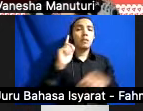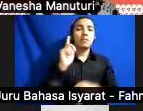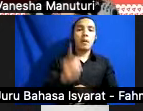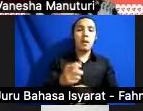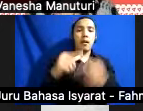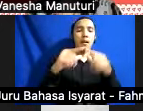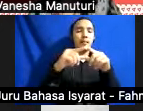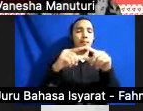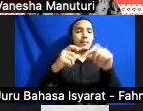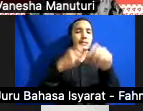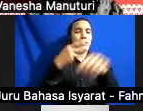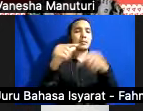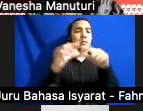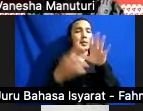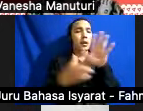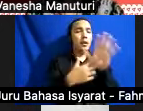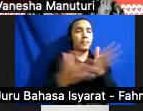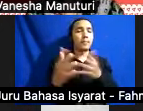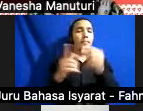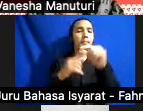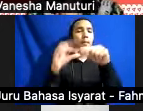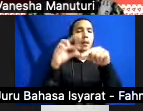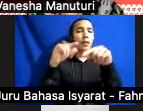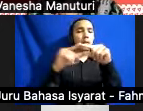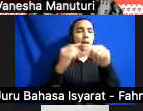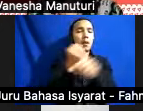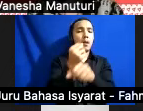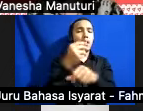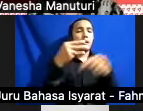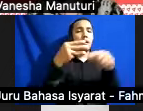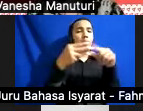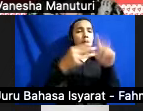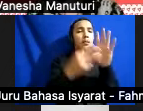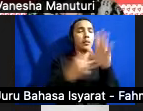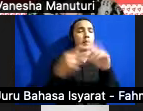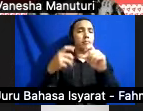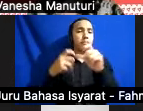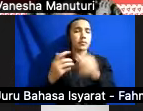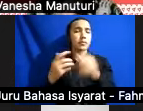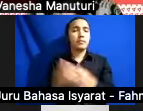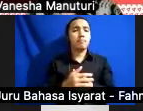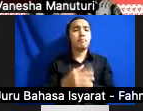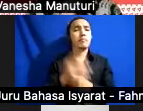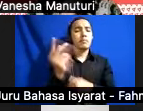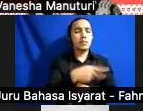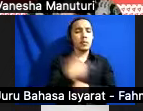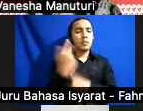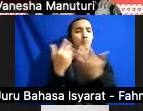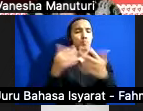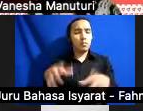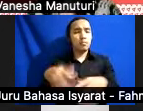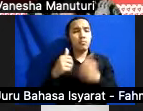So we are preparing for that. So we have prepared some things such as